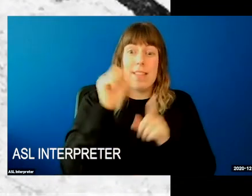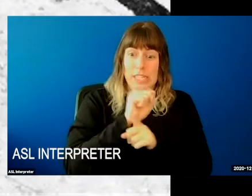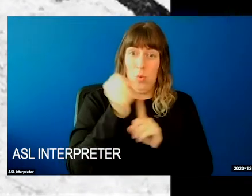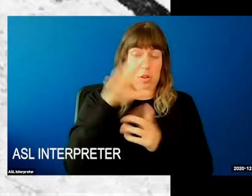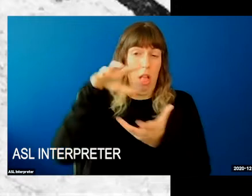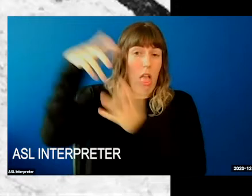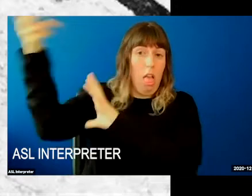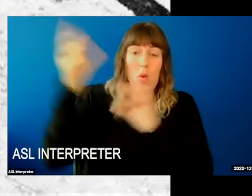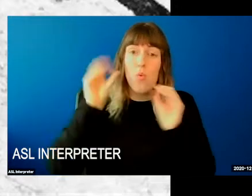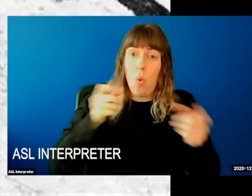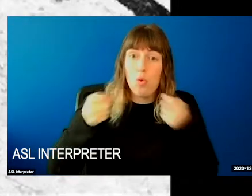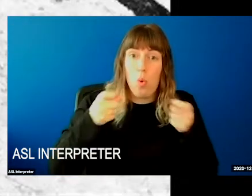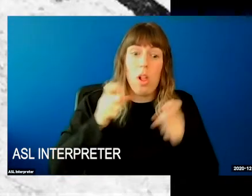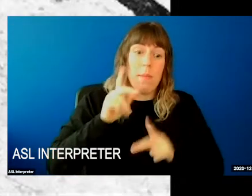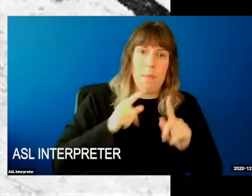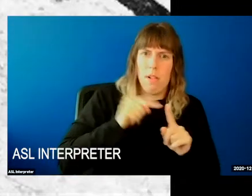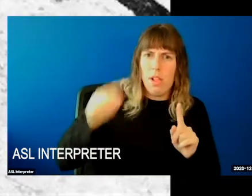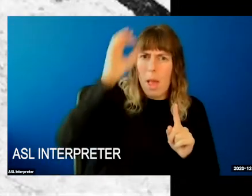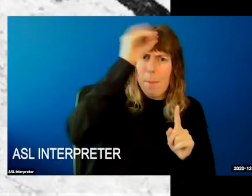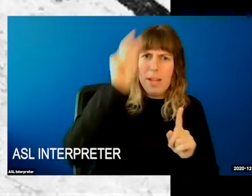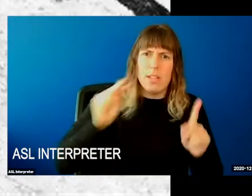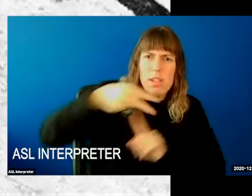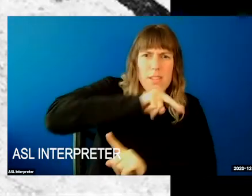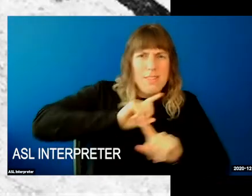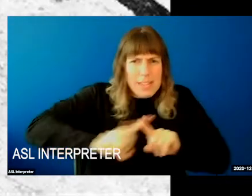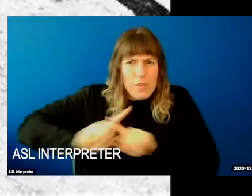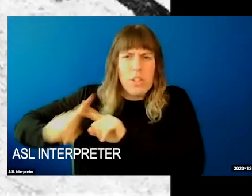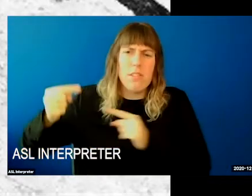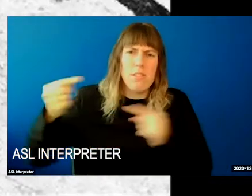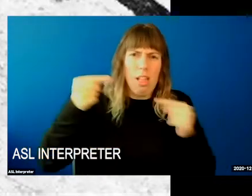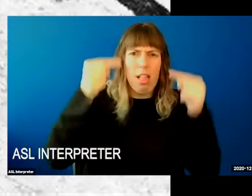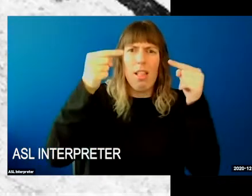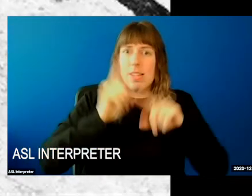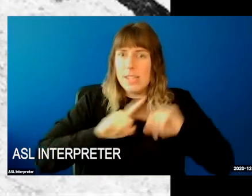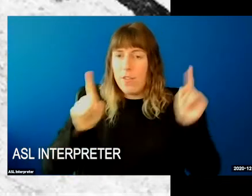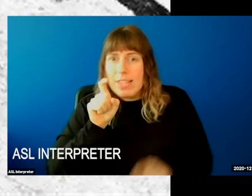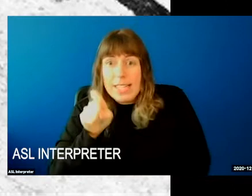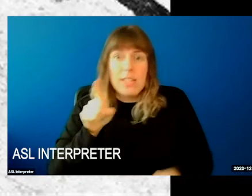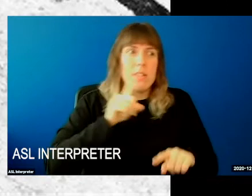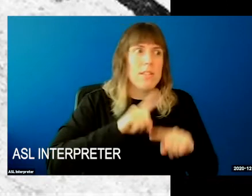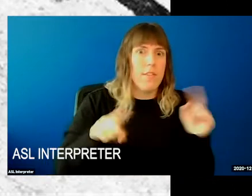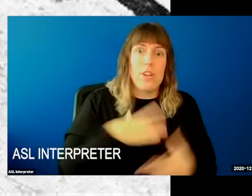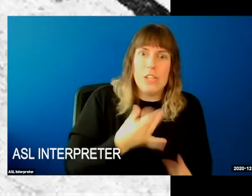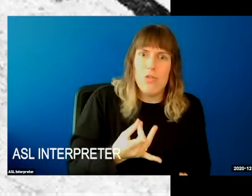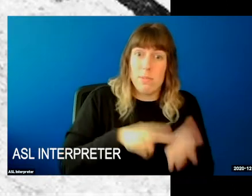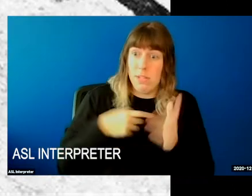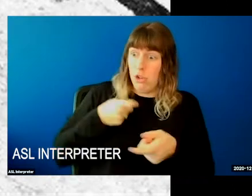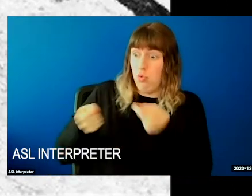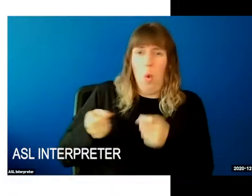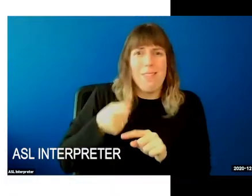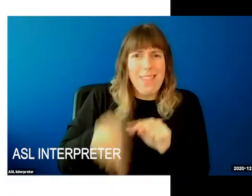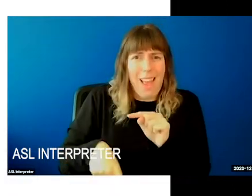control, where different people have different opinions and interests and needs. We can't control what other people do. And